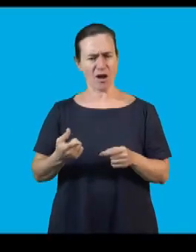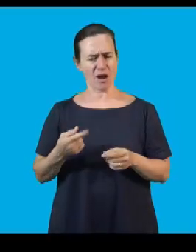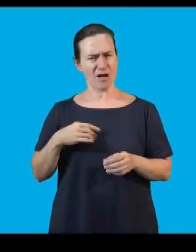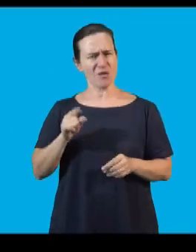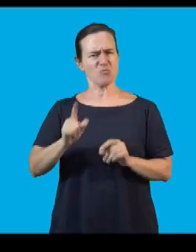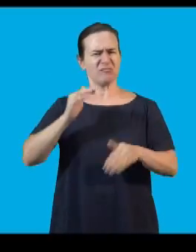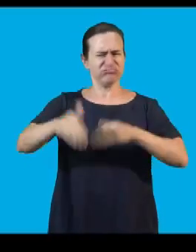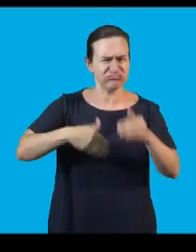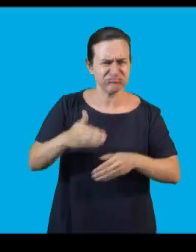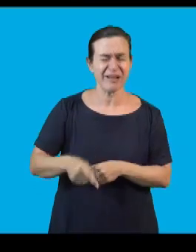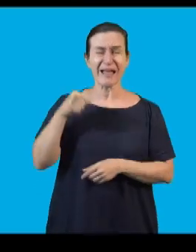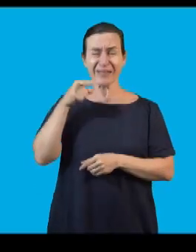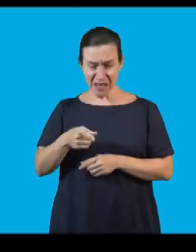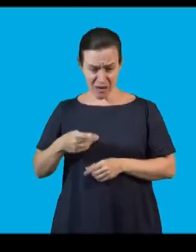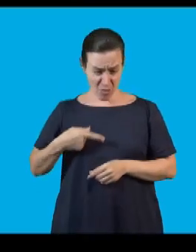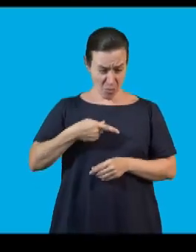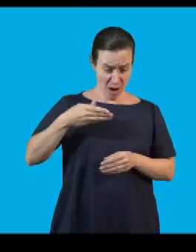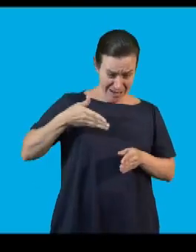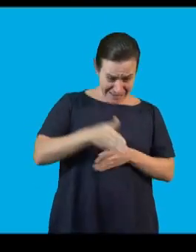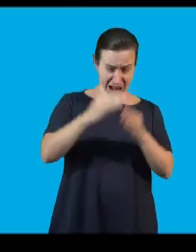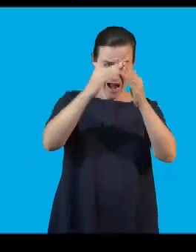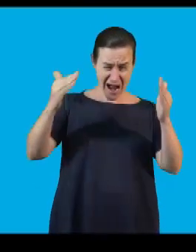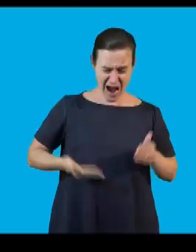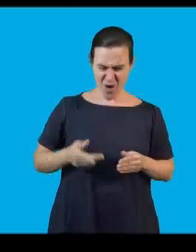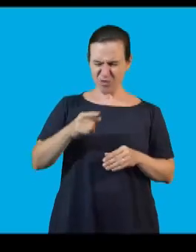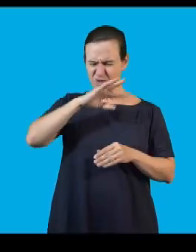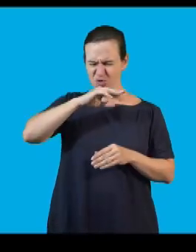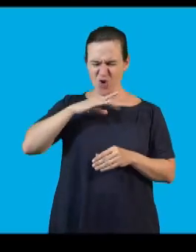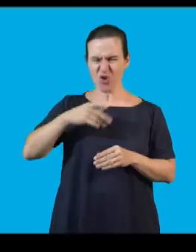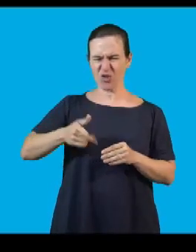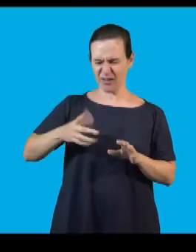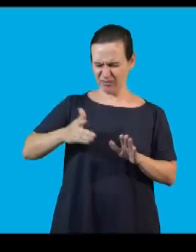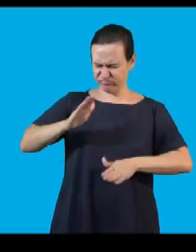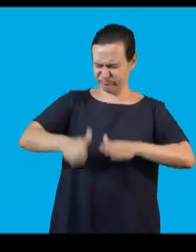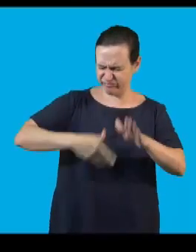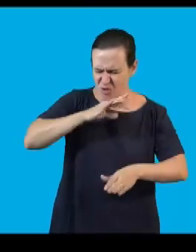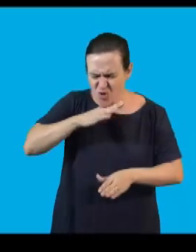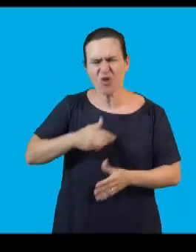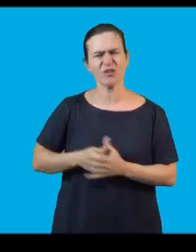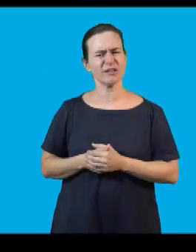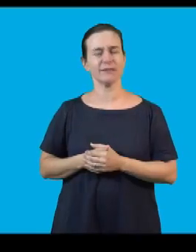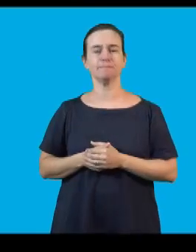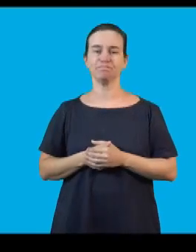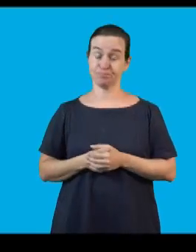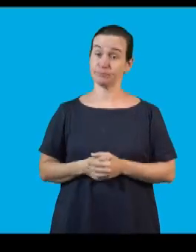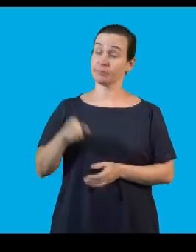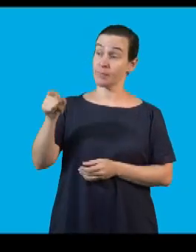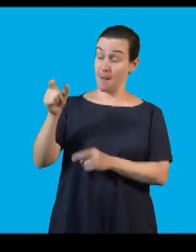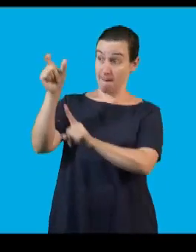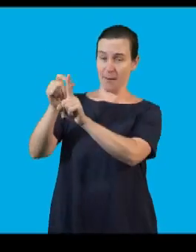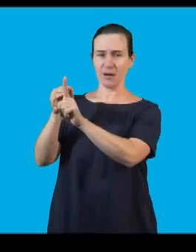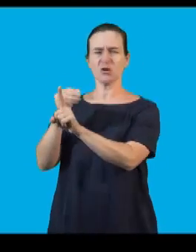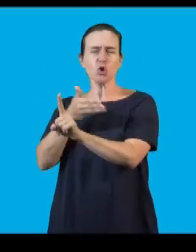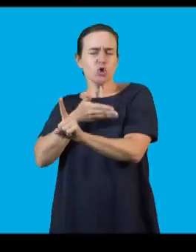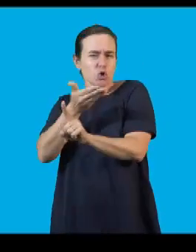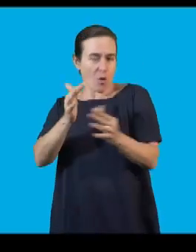that, you drag mud all over the furniture. So, remember, how does the cartoonist show that